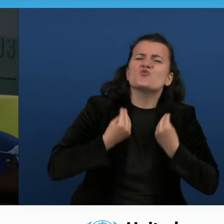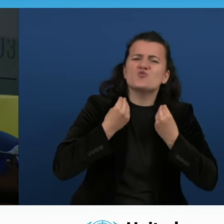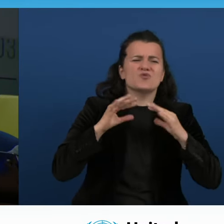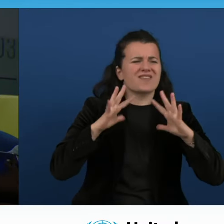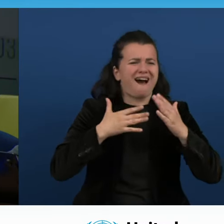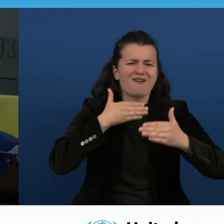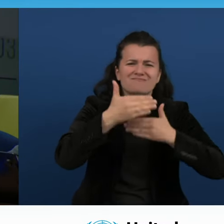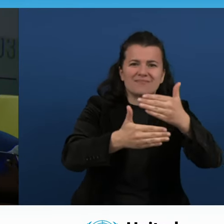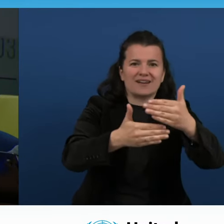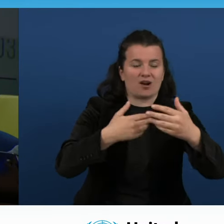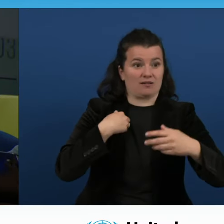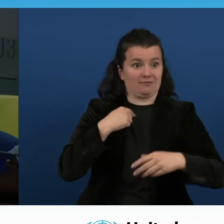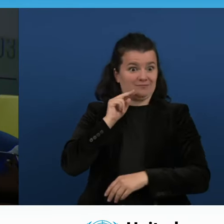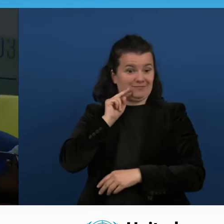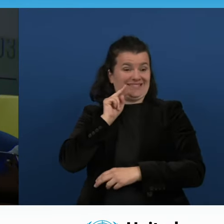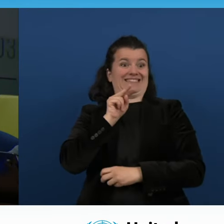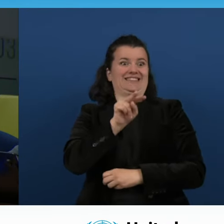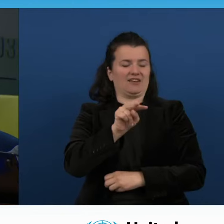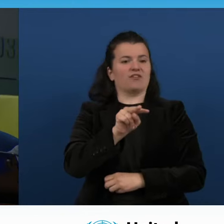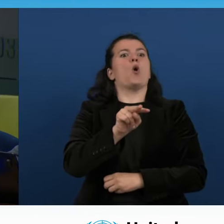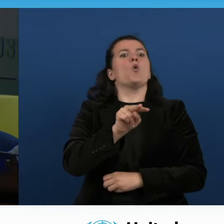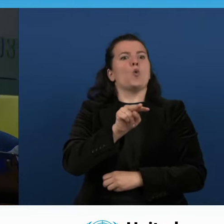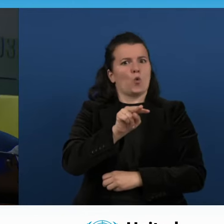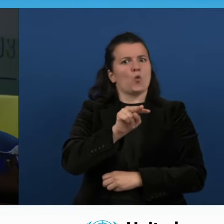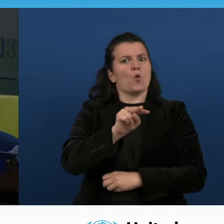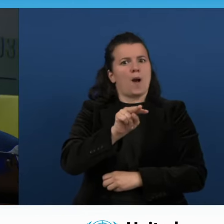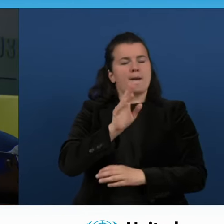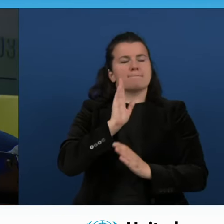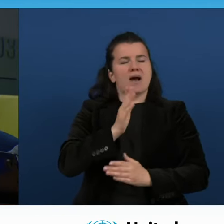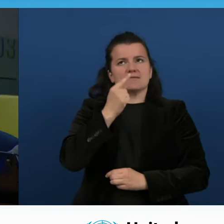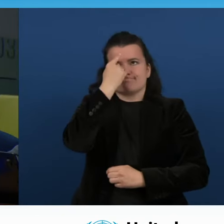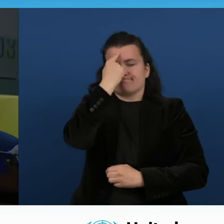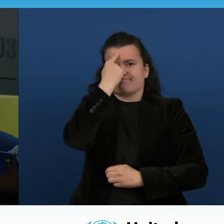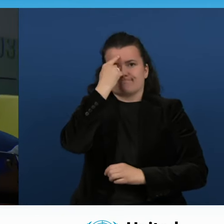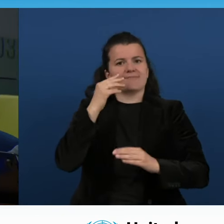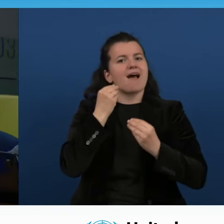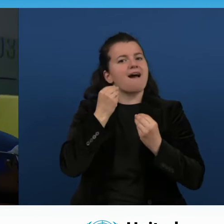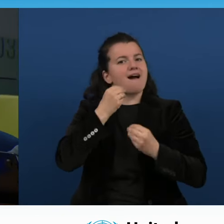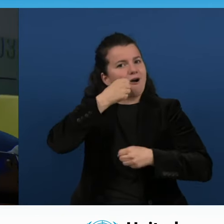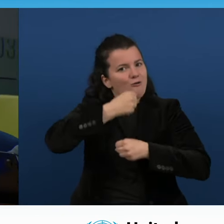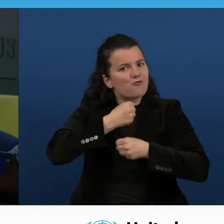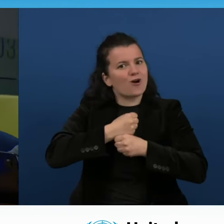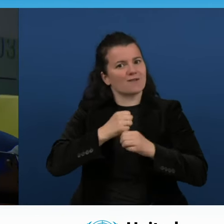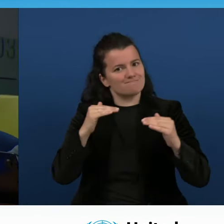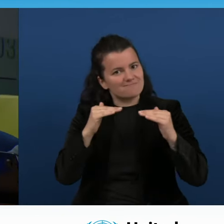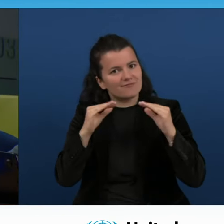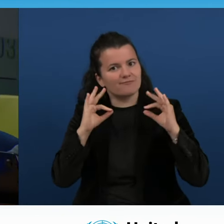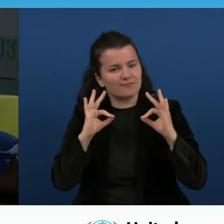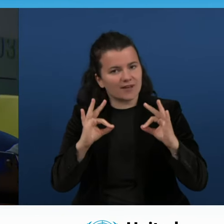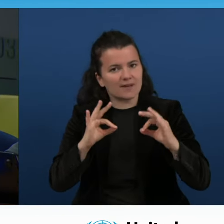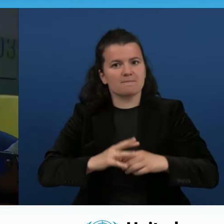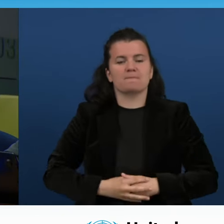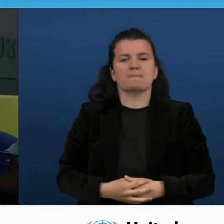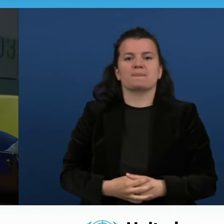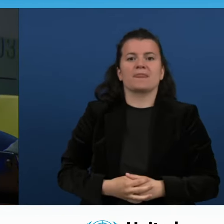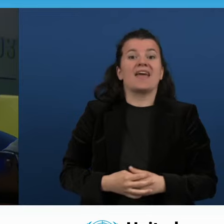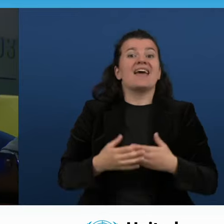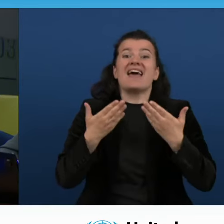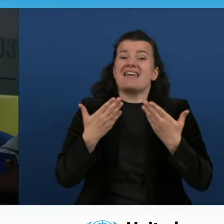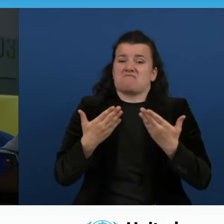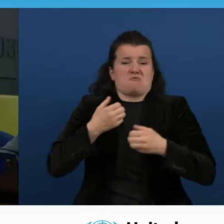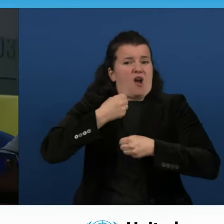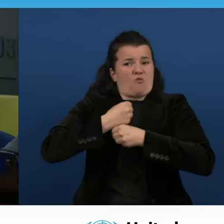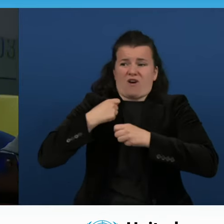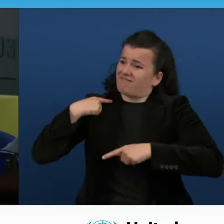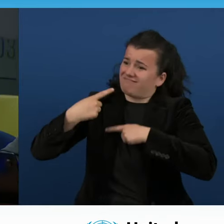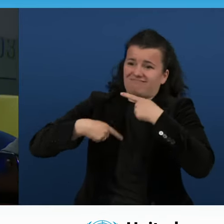let's confess it, this anguish has led us to a pessimistic time, which is no longer justifiable. The